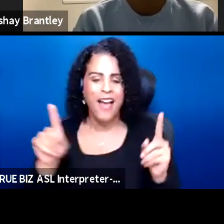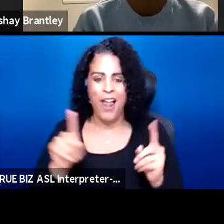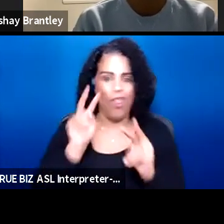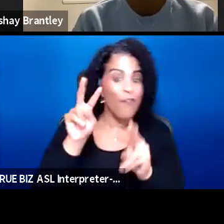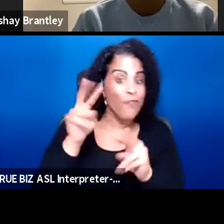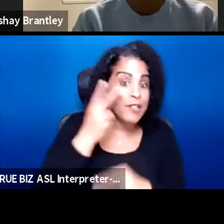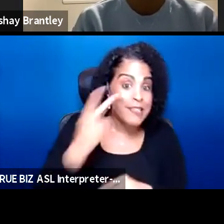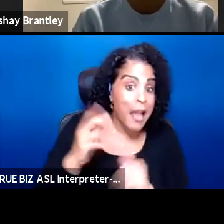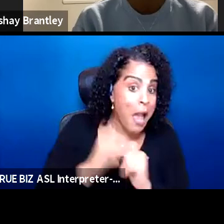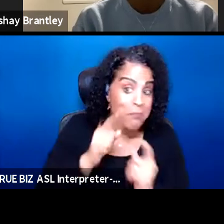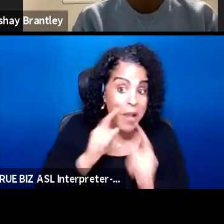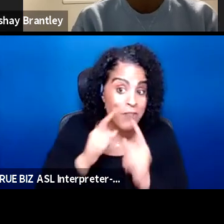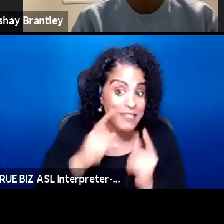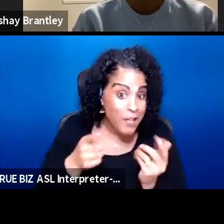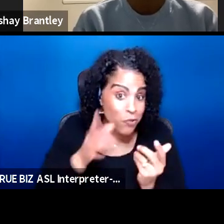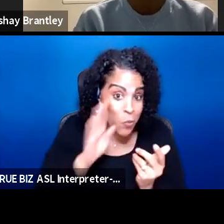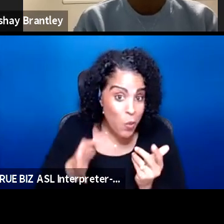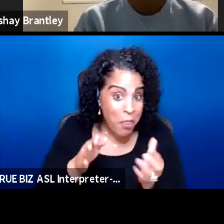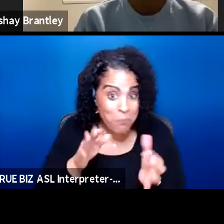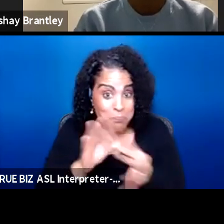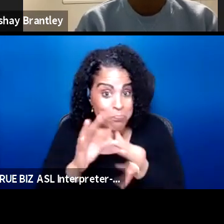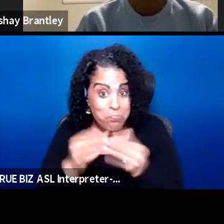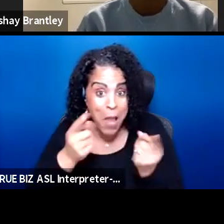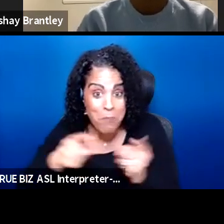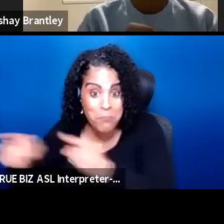how our conversation unfolds.